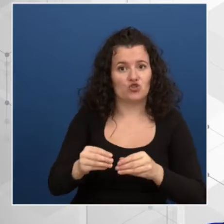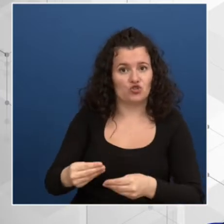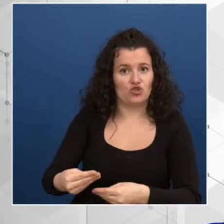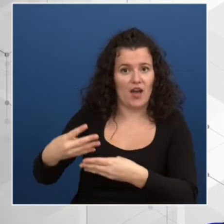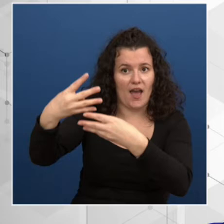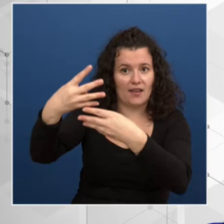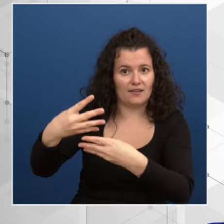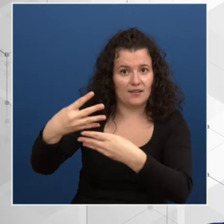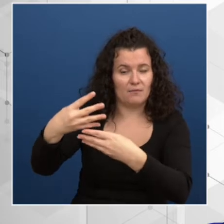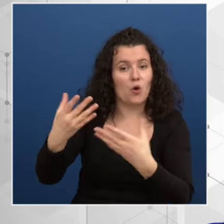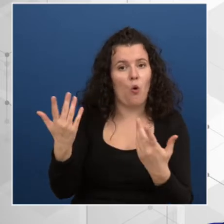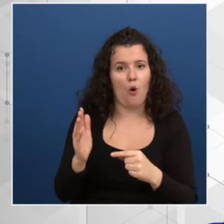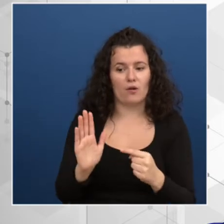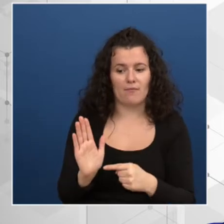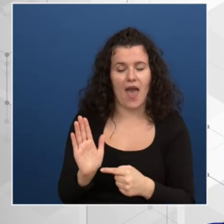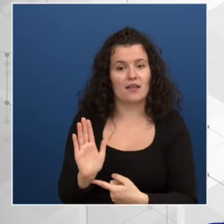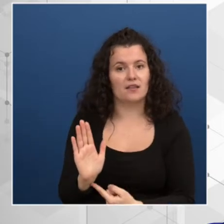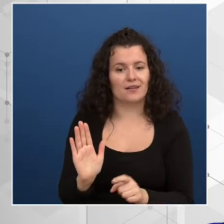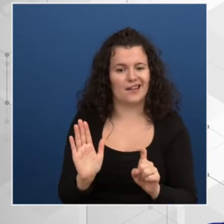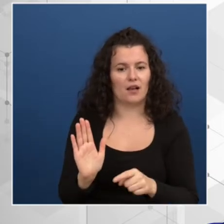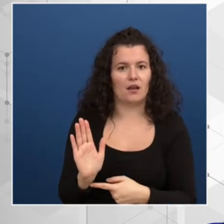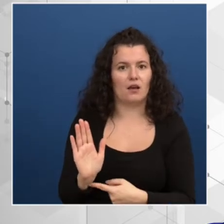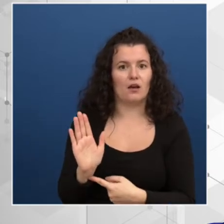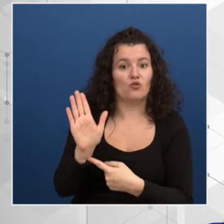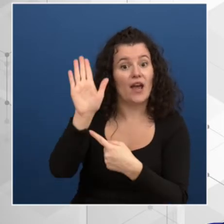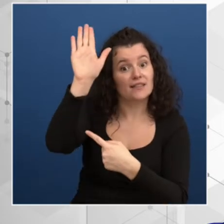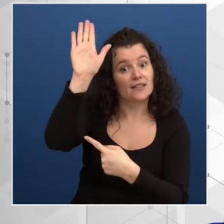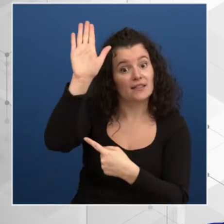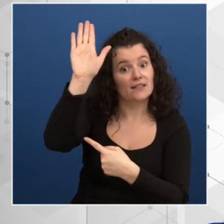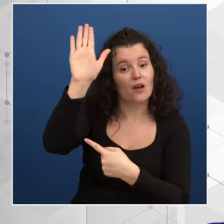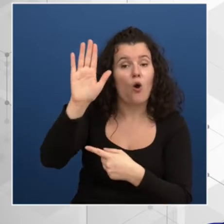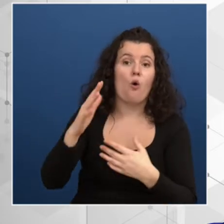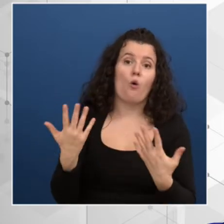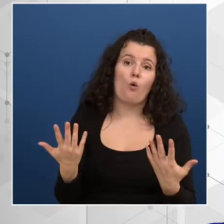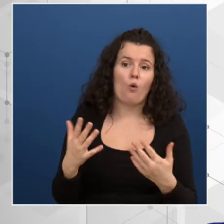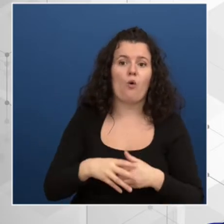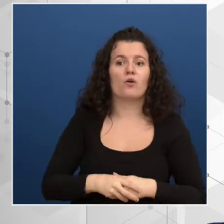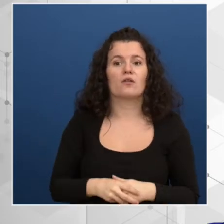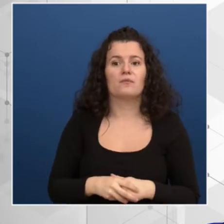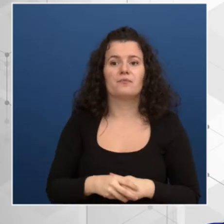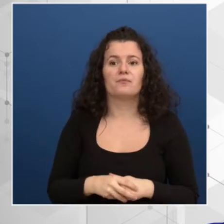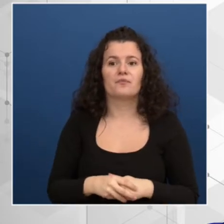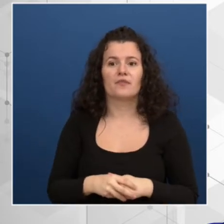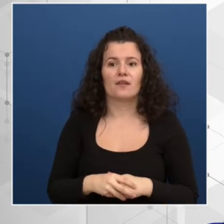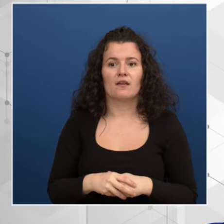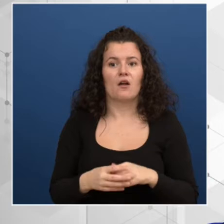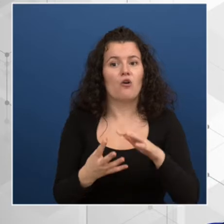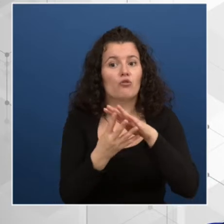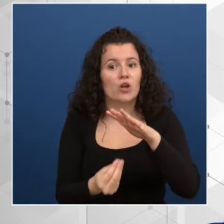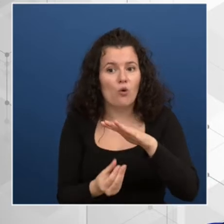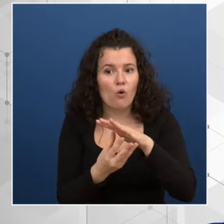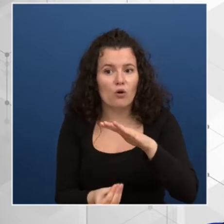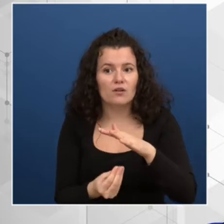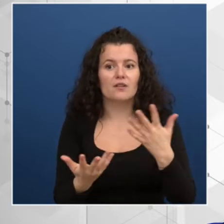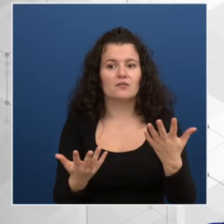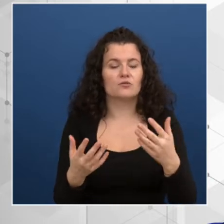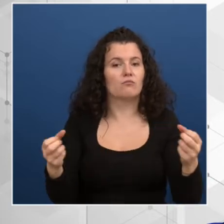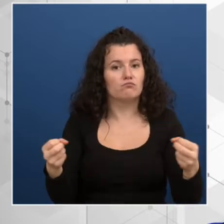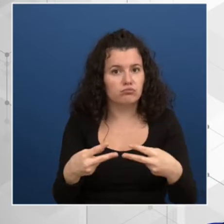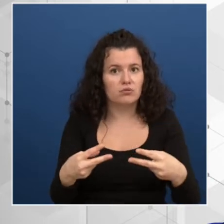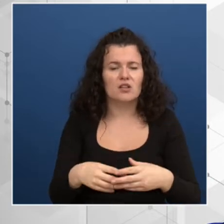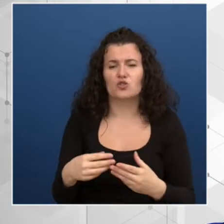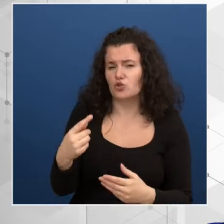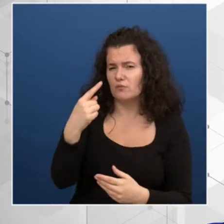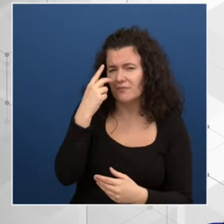These features that are standard in meetings can do amazing things. And think about how these can be used for stronger facilitation and giving